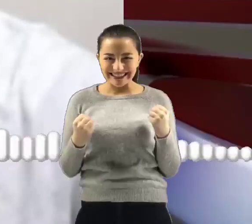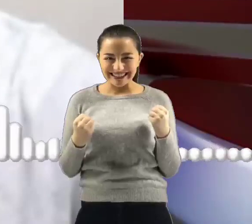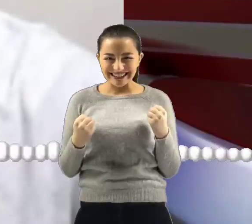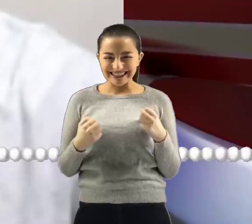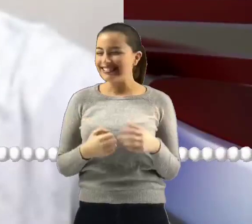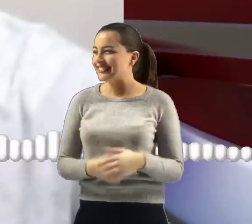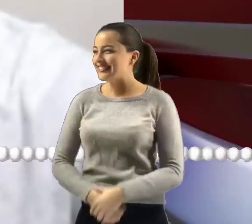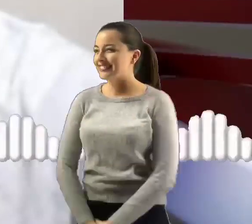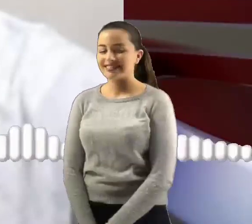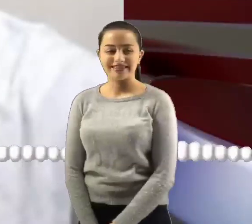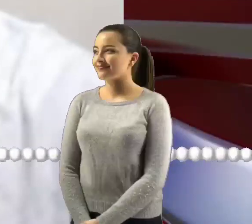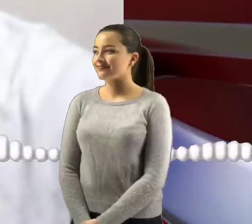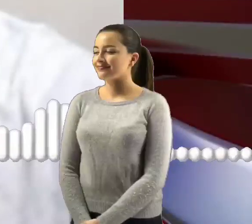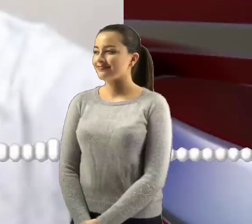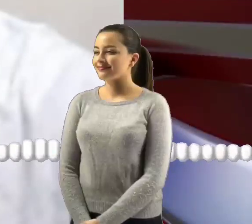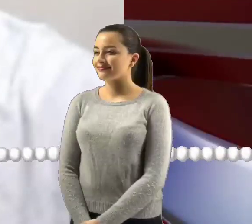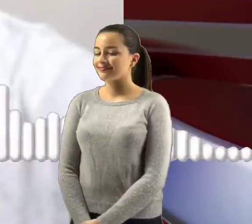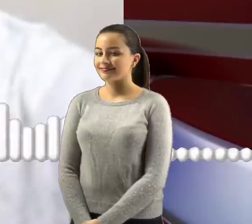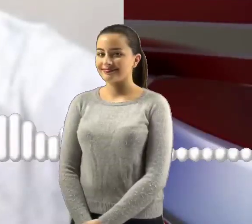ife gbasalụ elekshọn emelụ